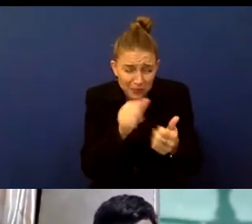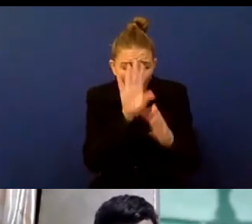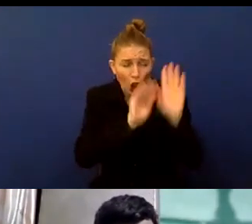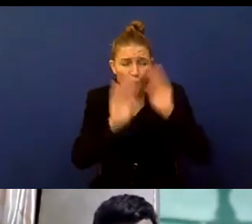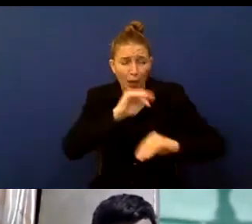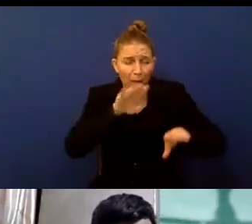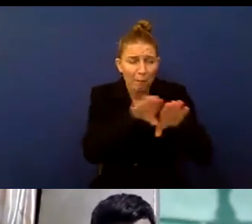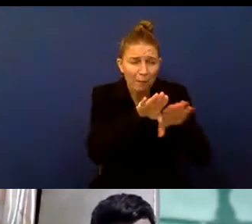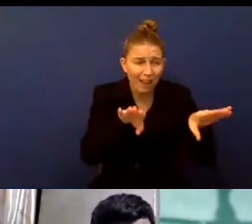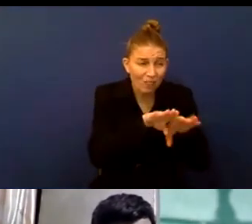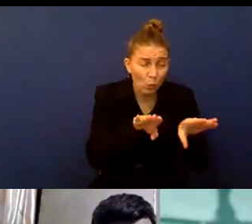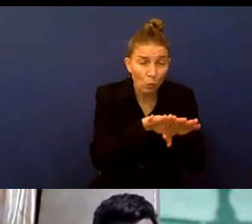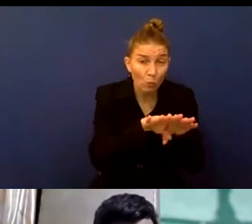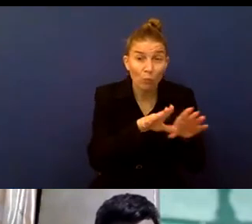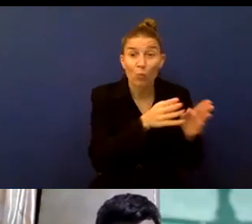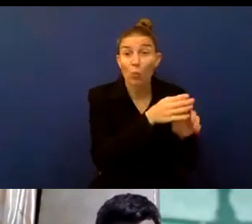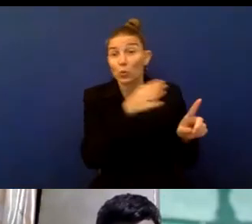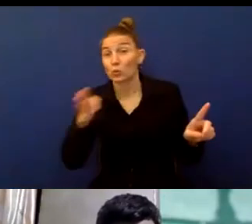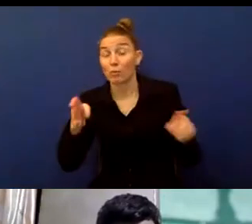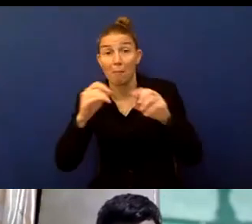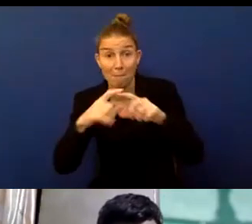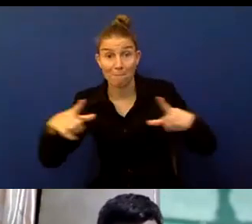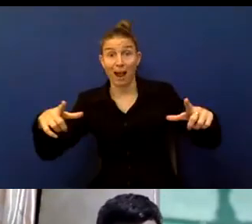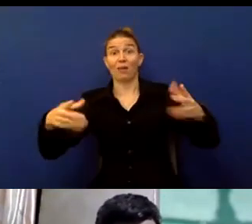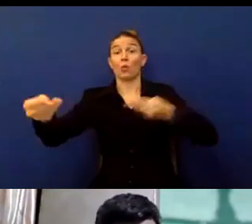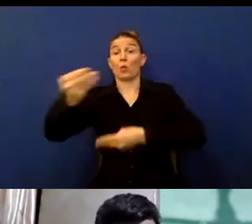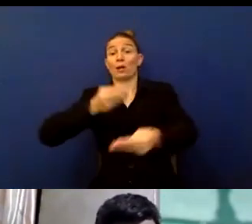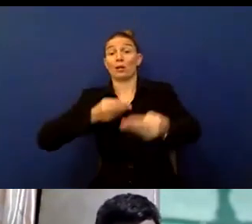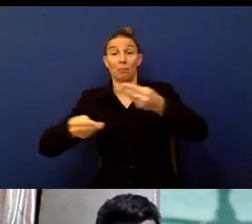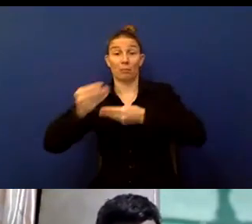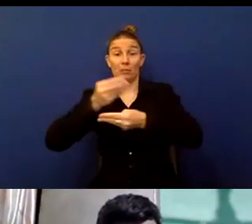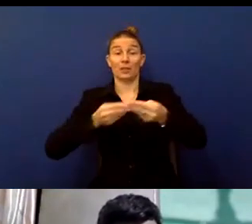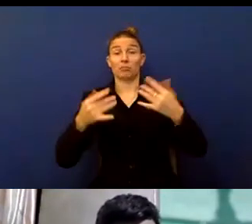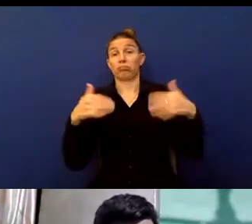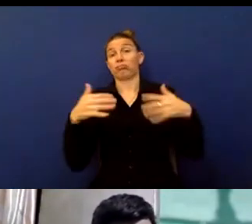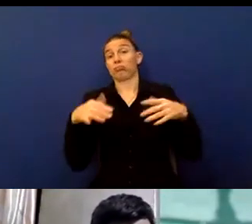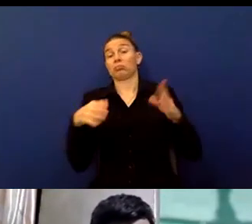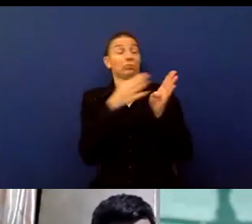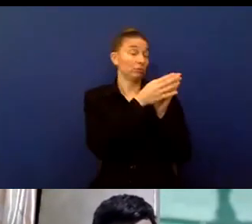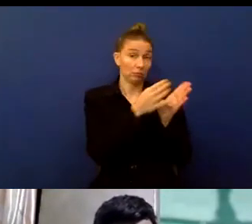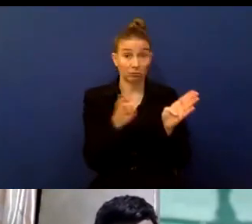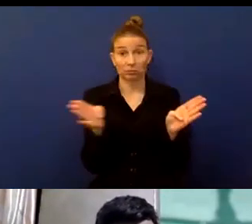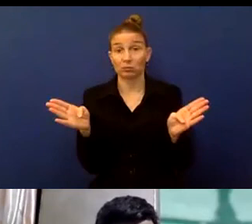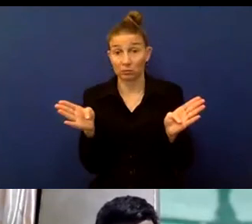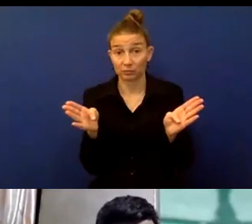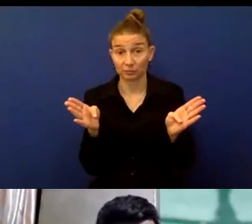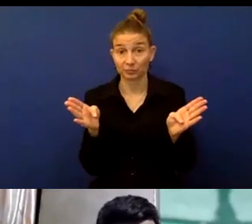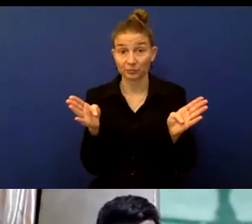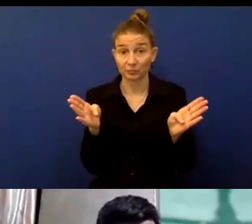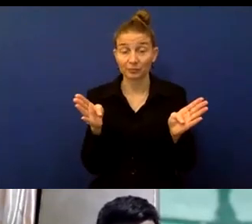tickling through this difficult path that it's going out of this